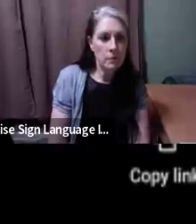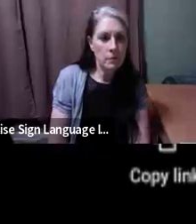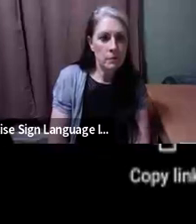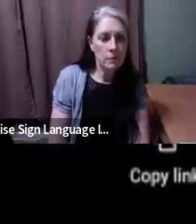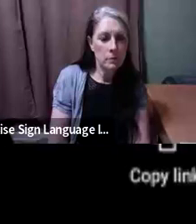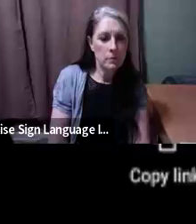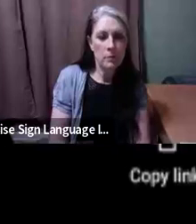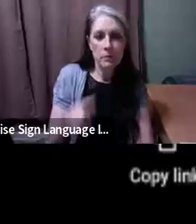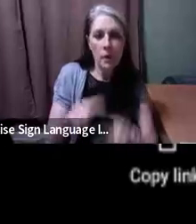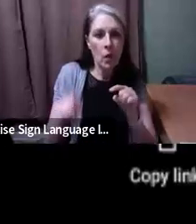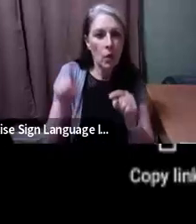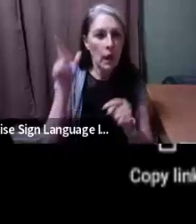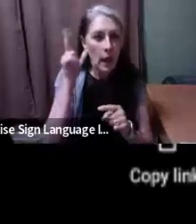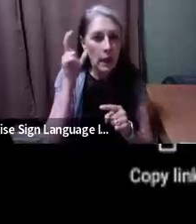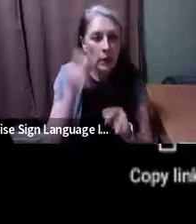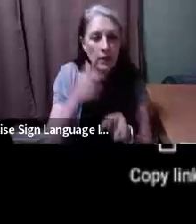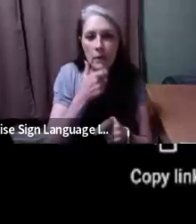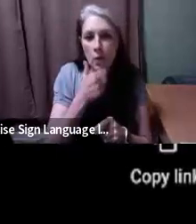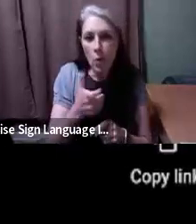and has dark hair that is twisted.